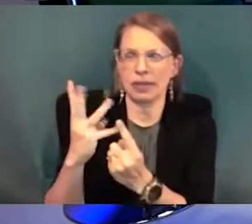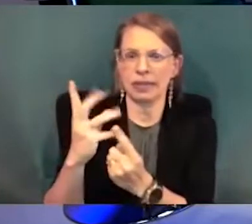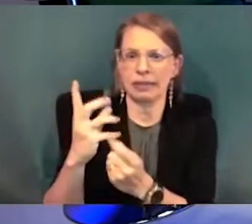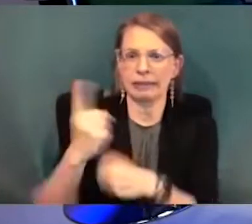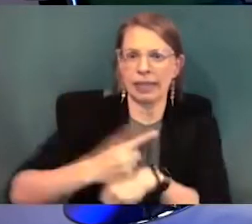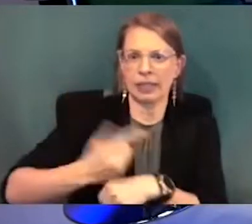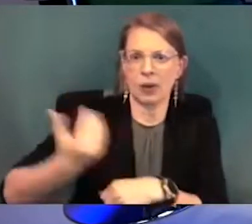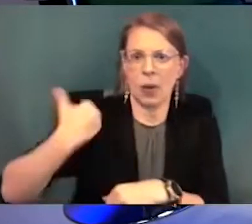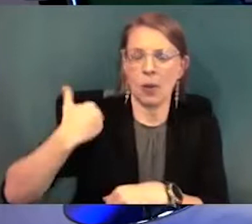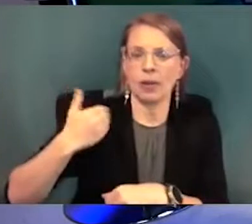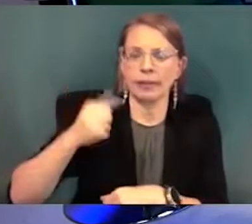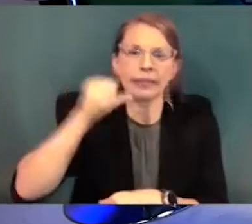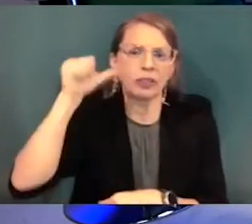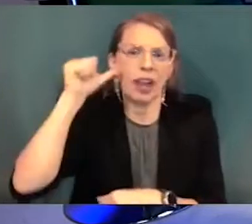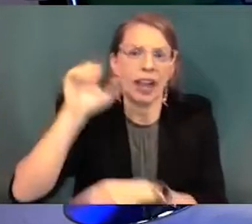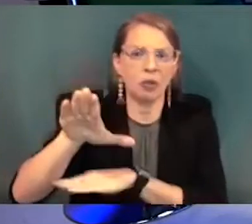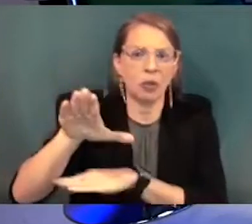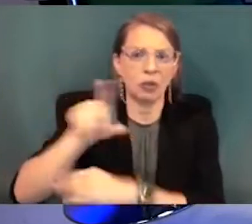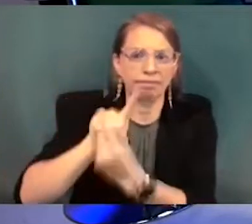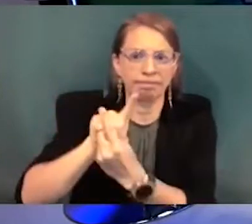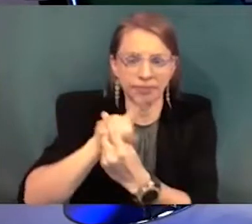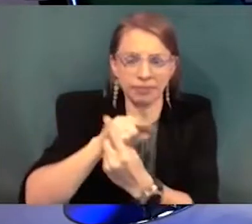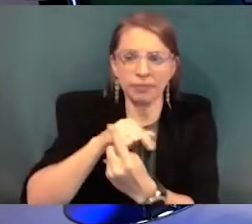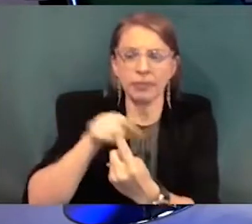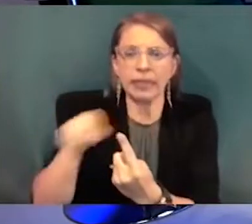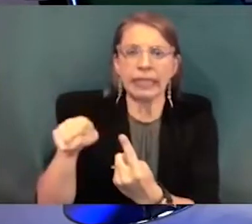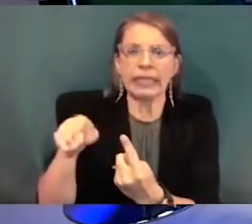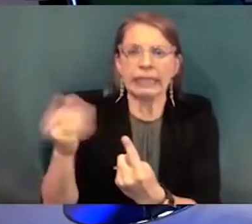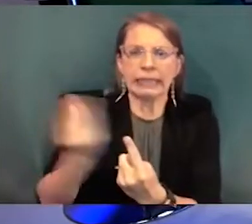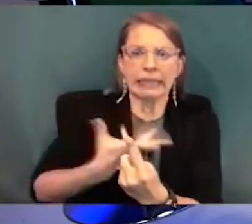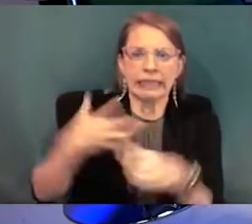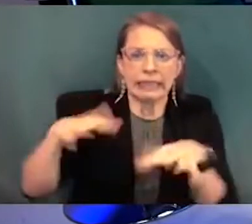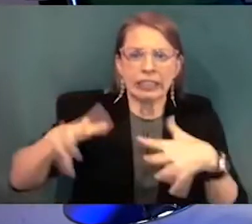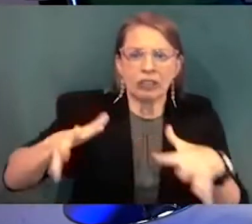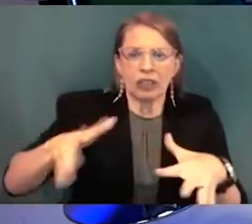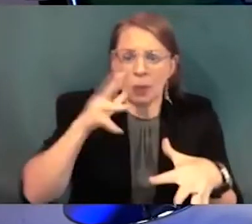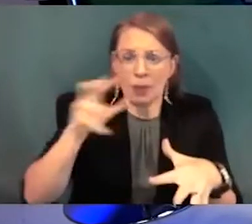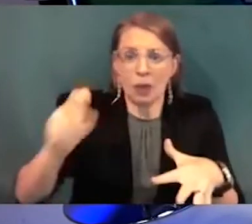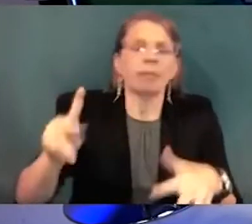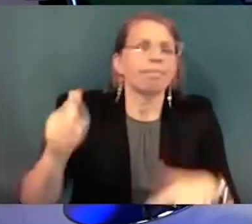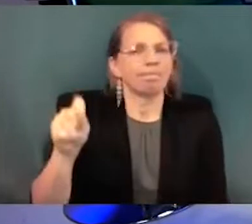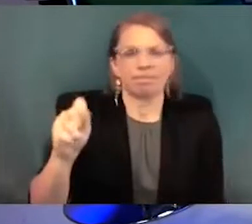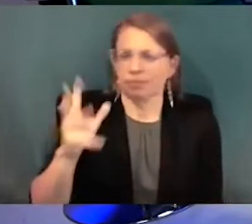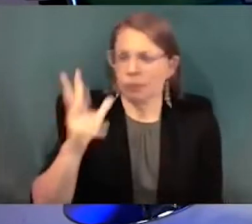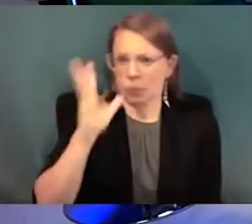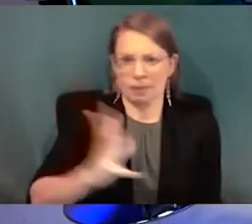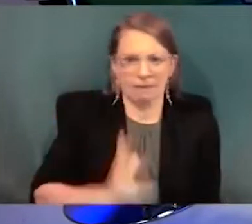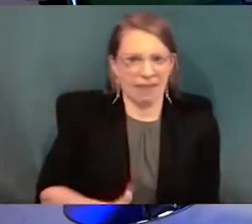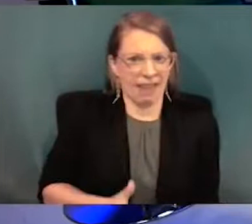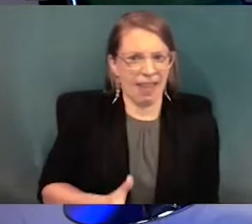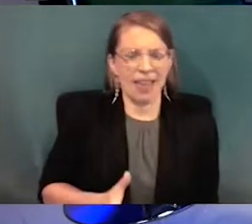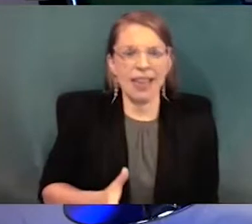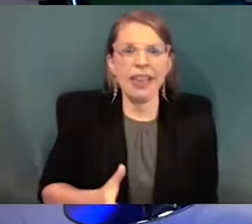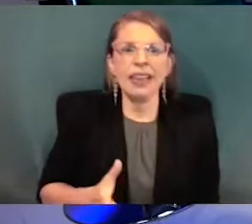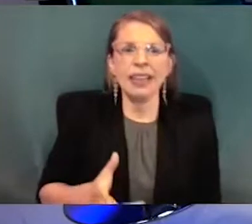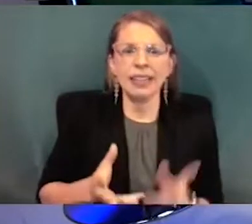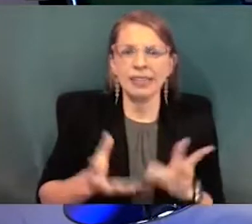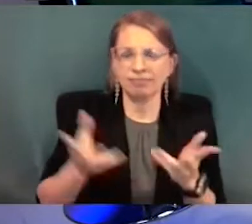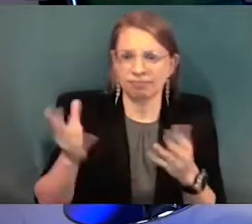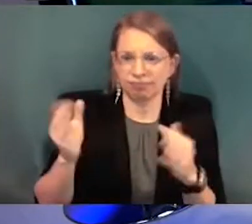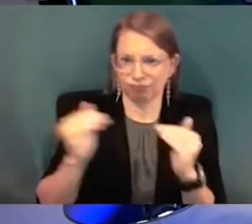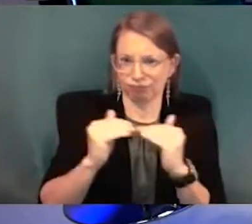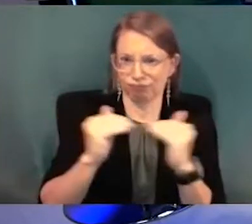he said, now, I'm a little nervous. Is this going to be okay? I said, yes, sir. We will make sure we treat everybody fair and square.